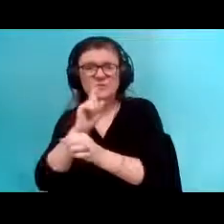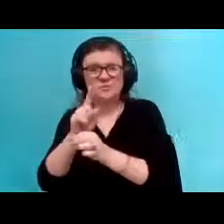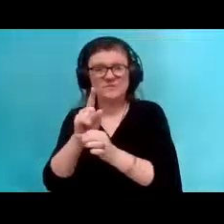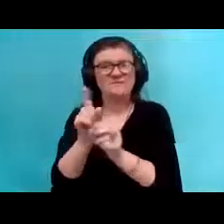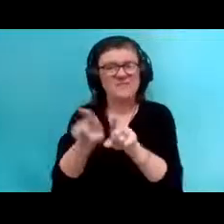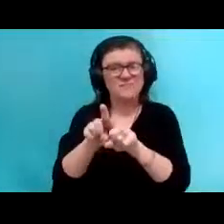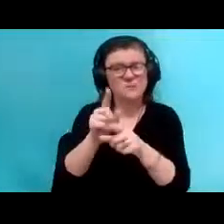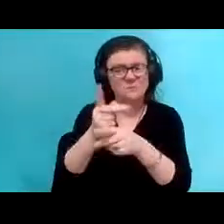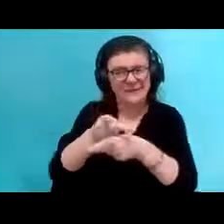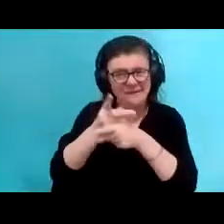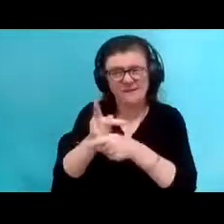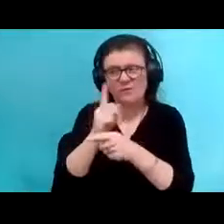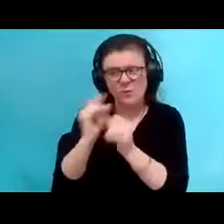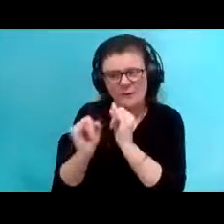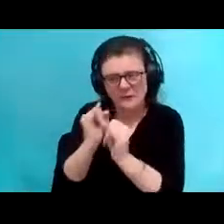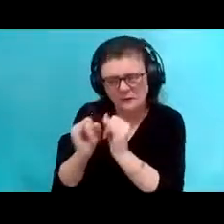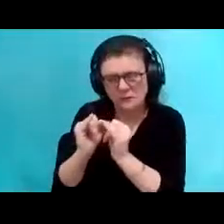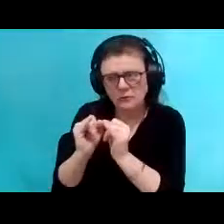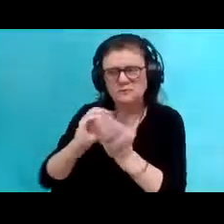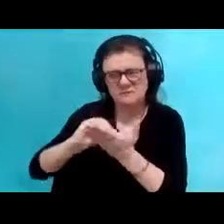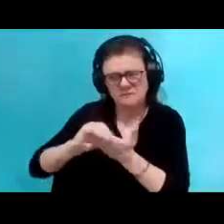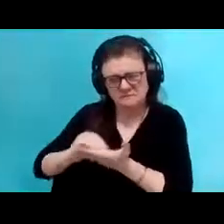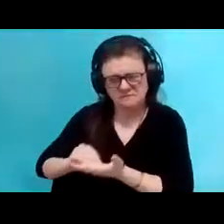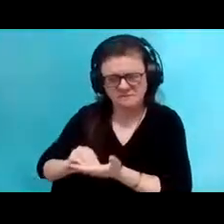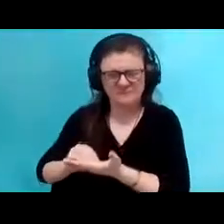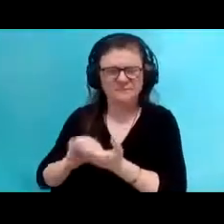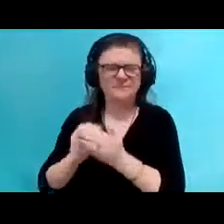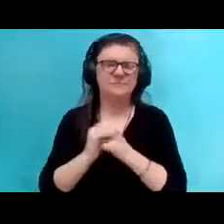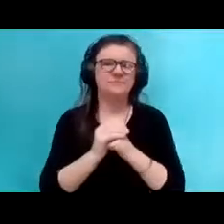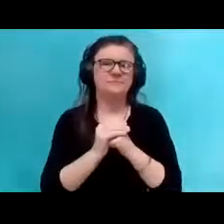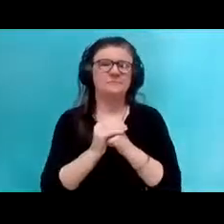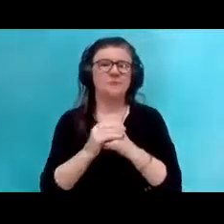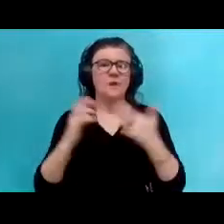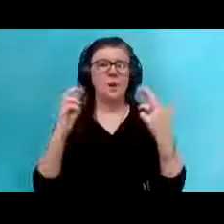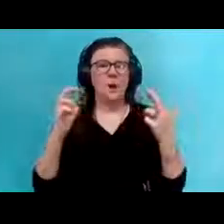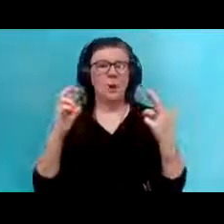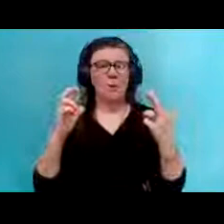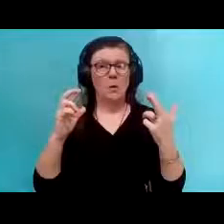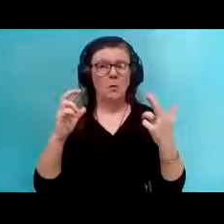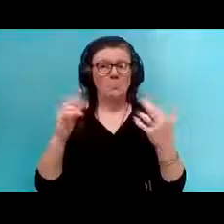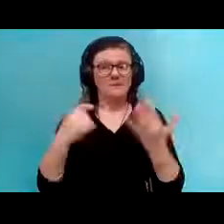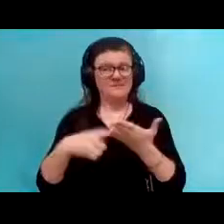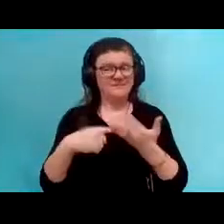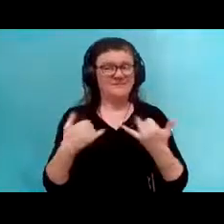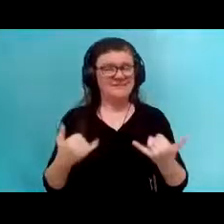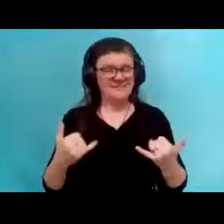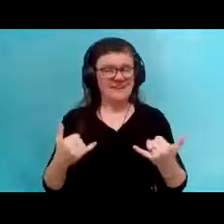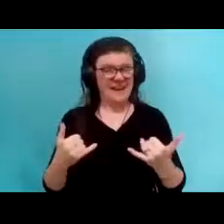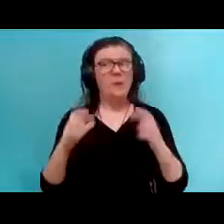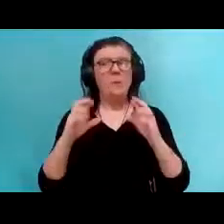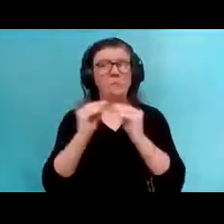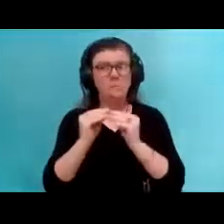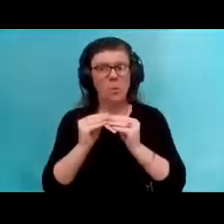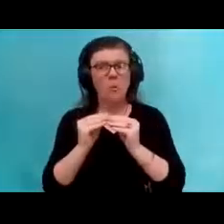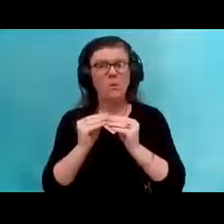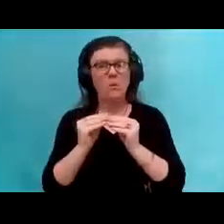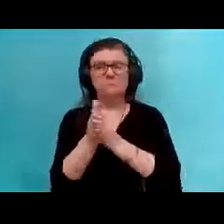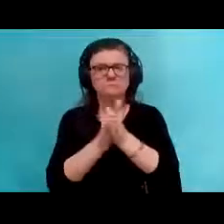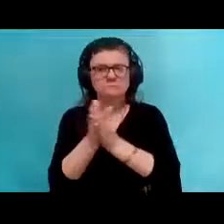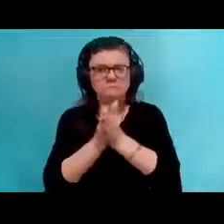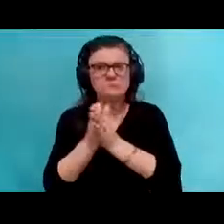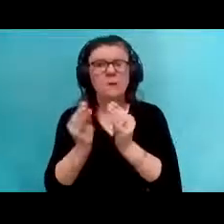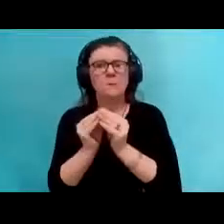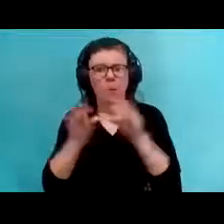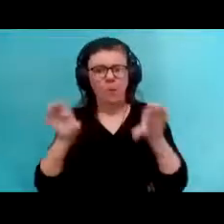focus group discussions and case studies. In addition, I hope discussions like the one we're having today can continue to build momentum so